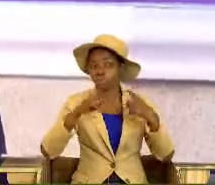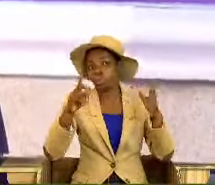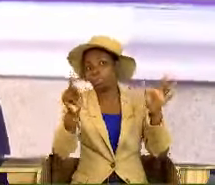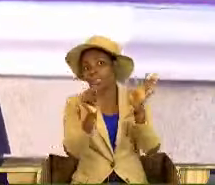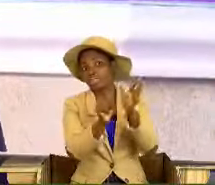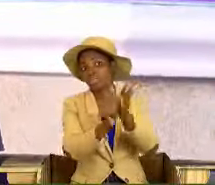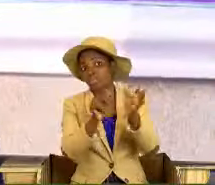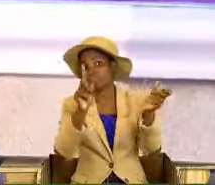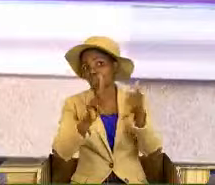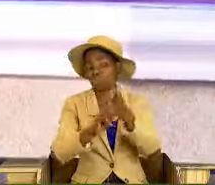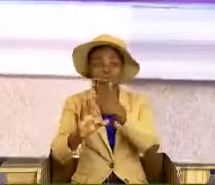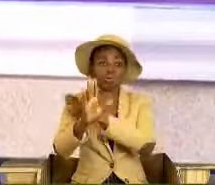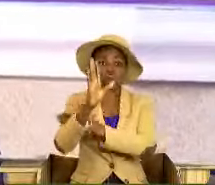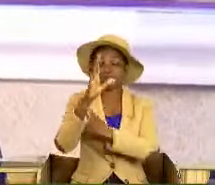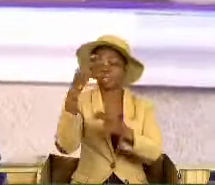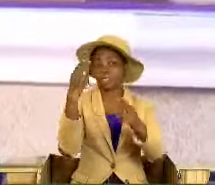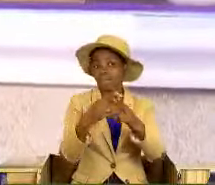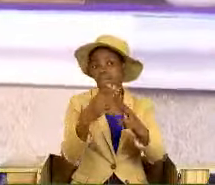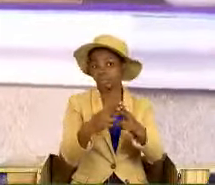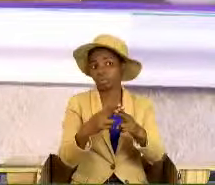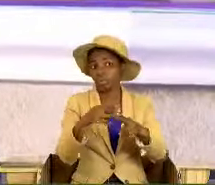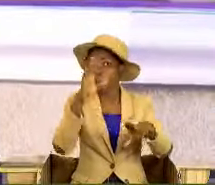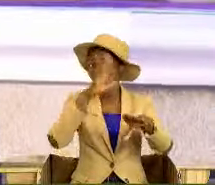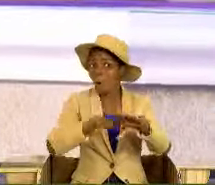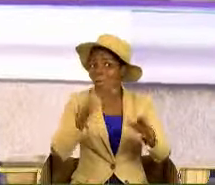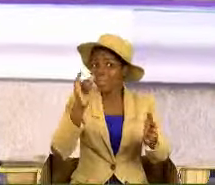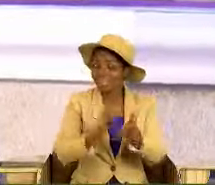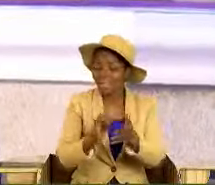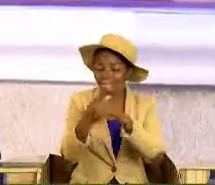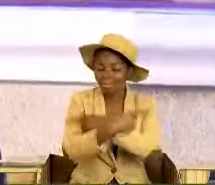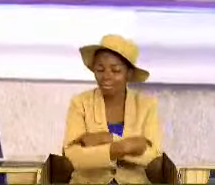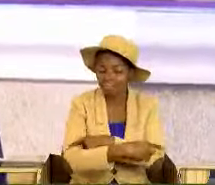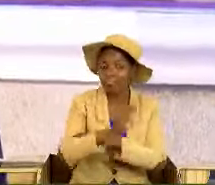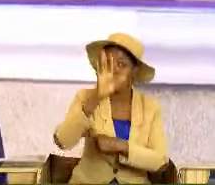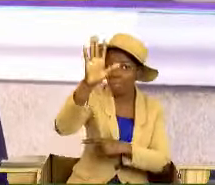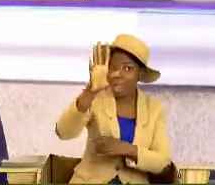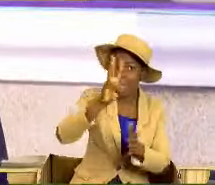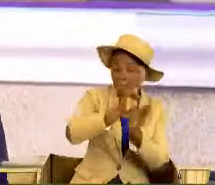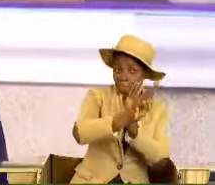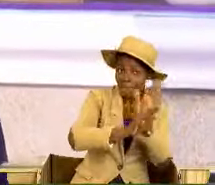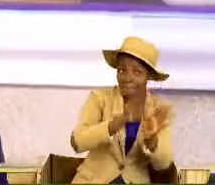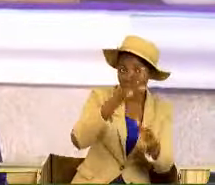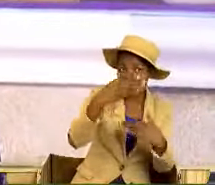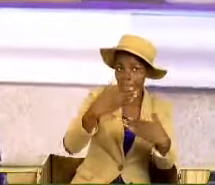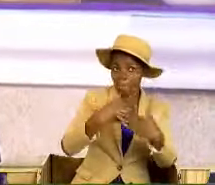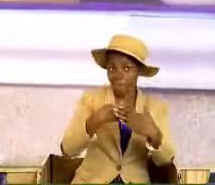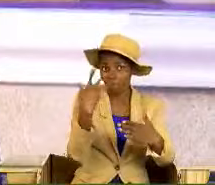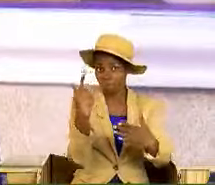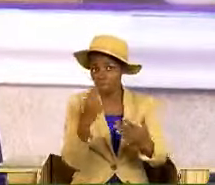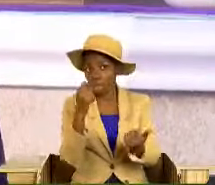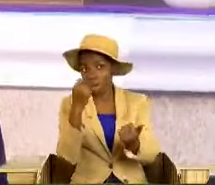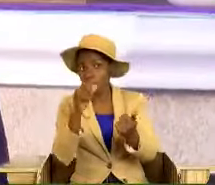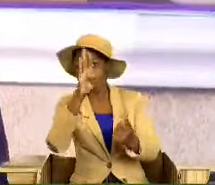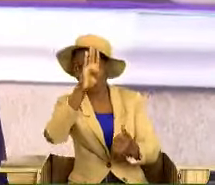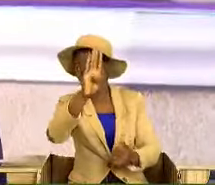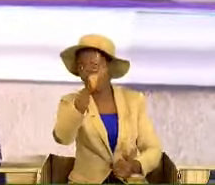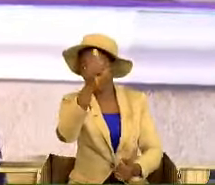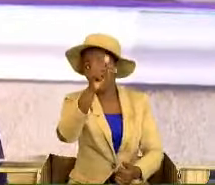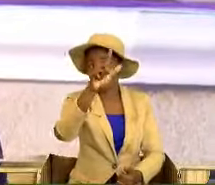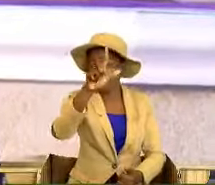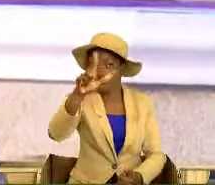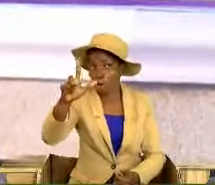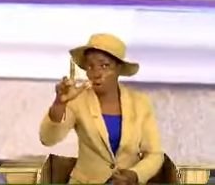miraculous happened 5 minutes while the game is on my team was consider conceded a goal which last us